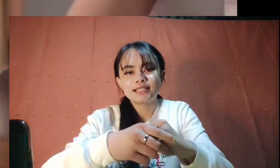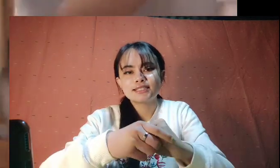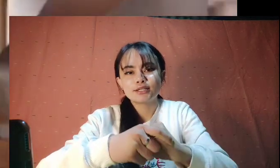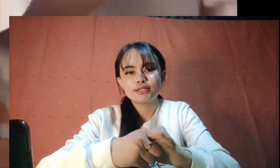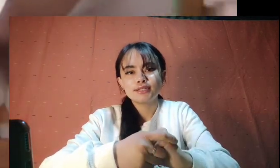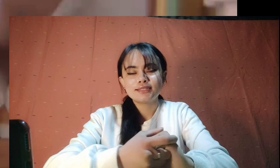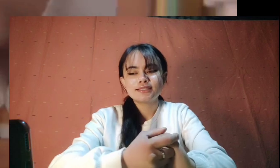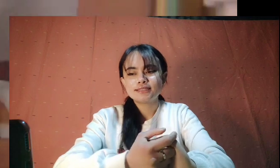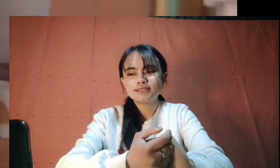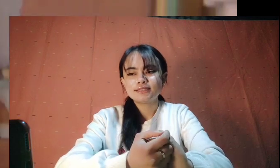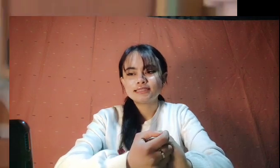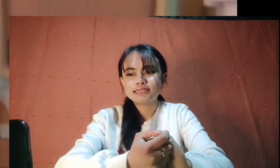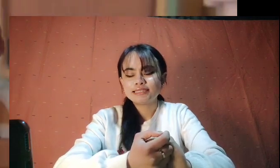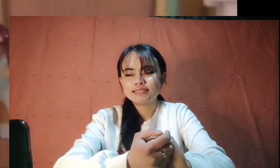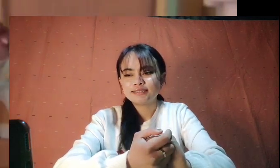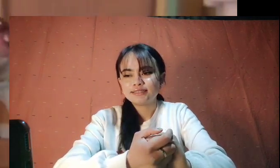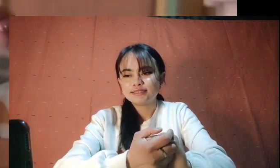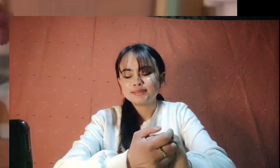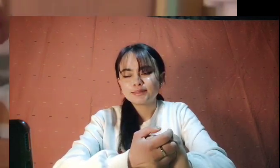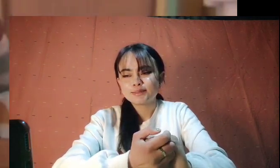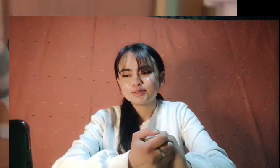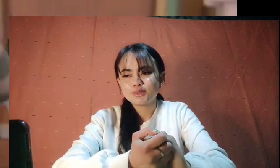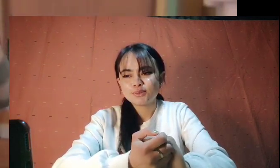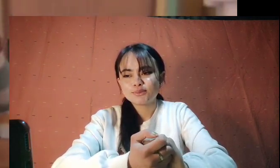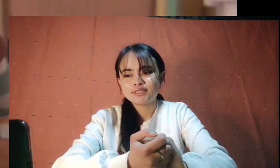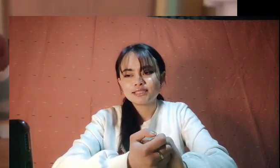Breakfast khade sai.